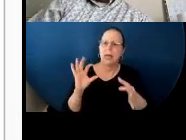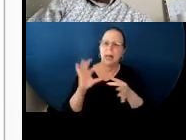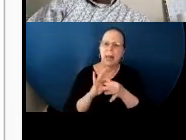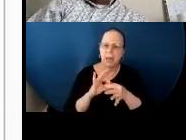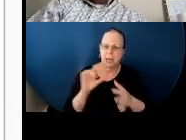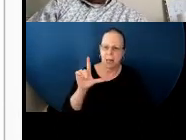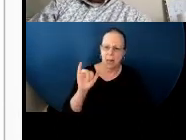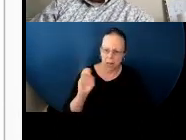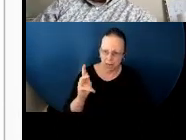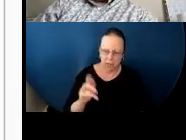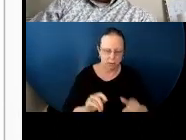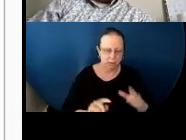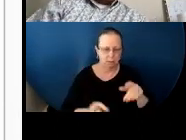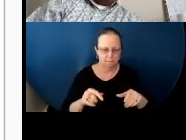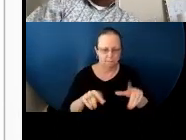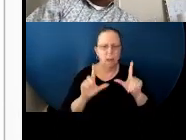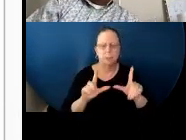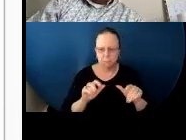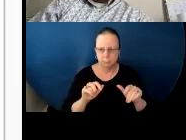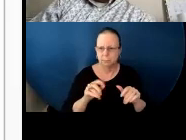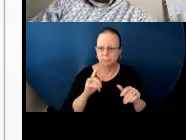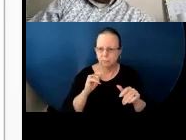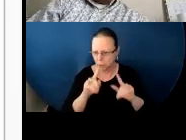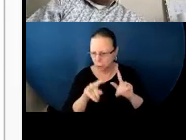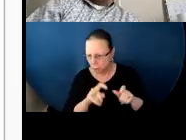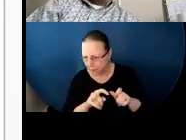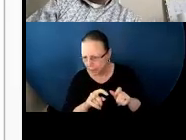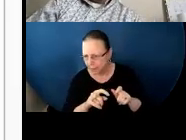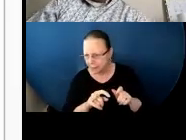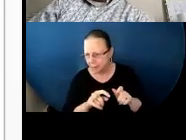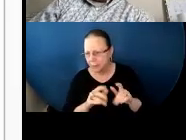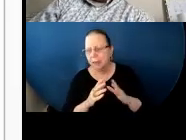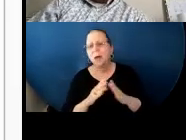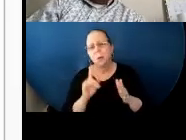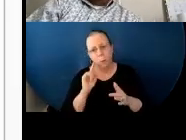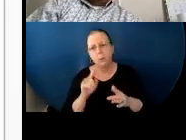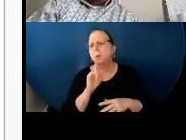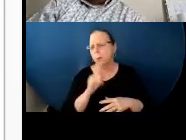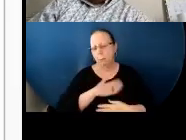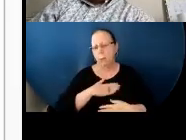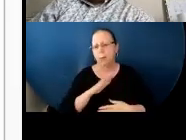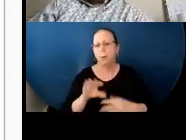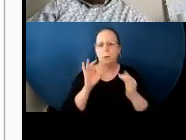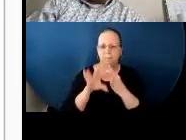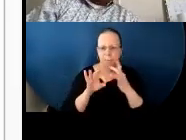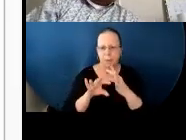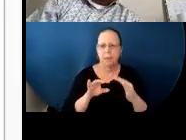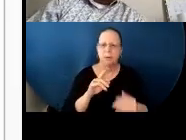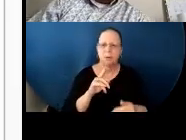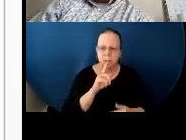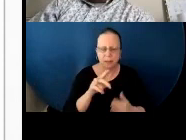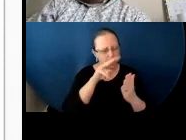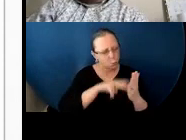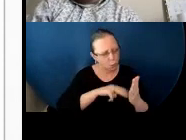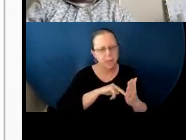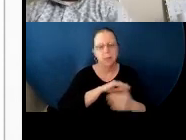in the chat box. It's maybe scrolled a little bit past at this point, but we would really appreciate your feedback. We definitely read it all and use